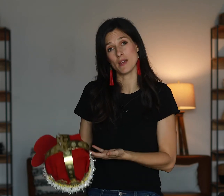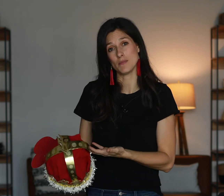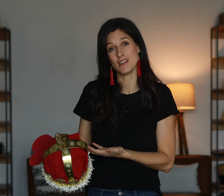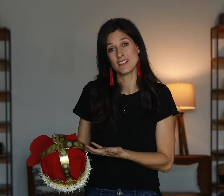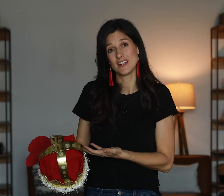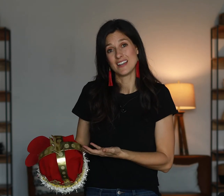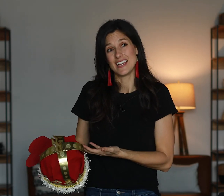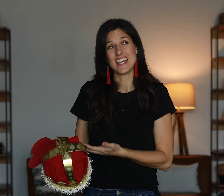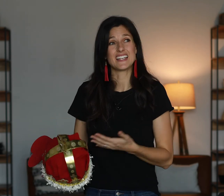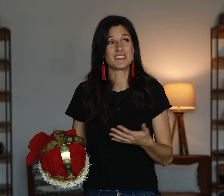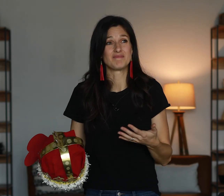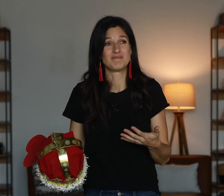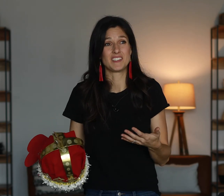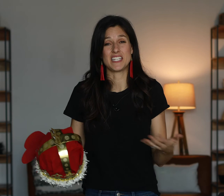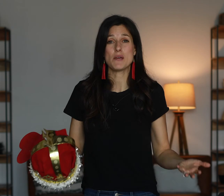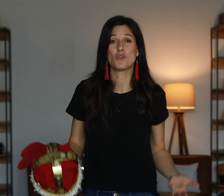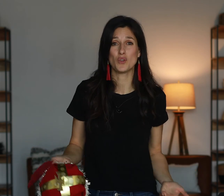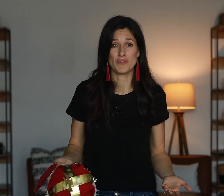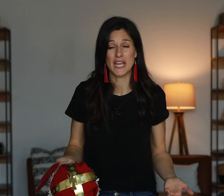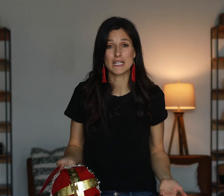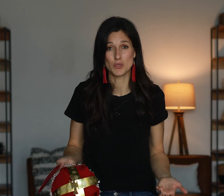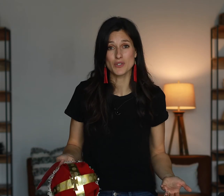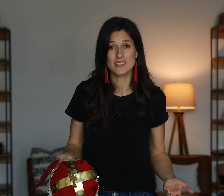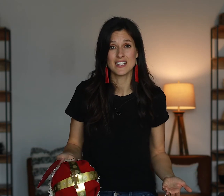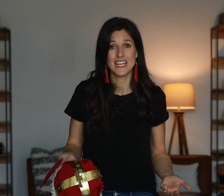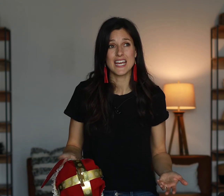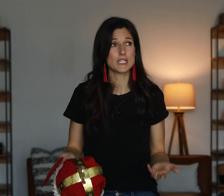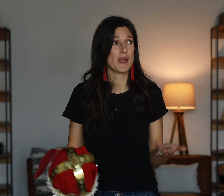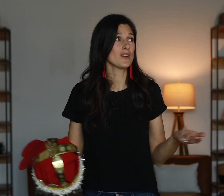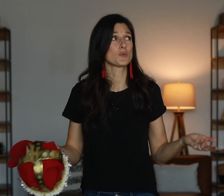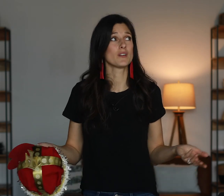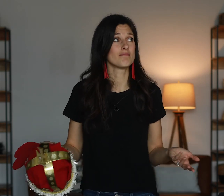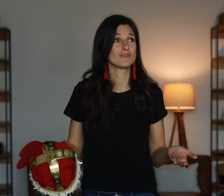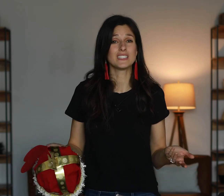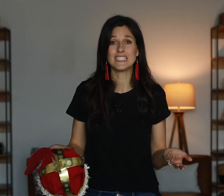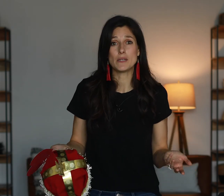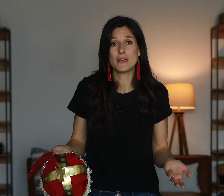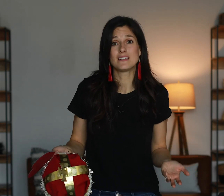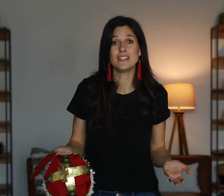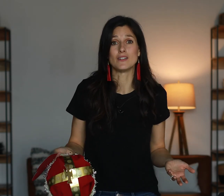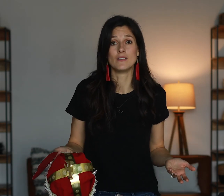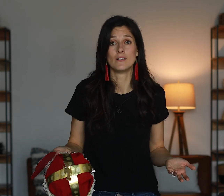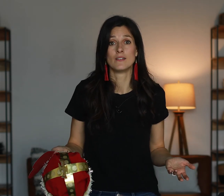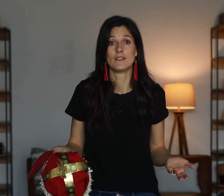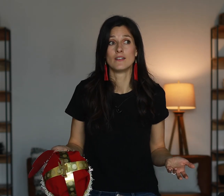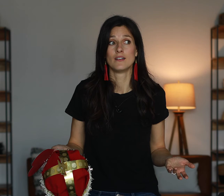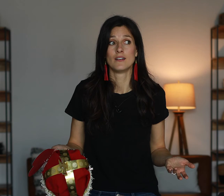helpless baby in a stable full of animals, and his parents weren't really any big